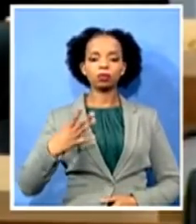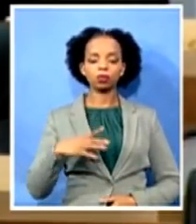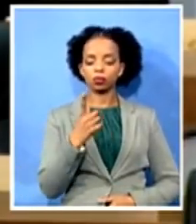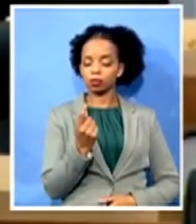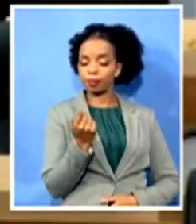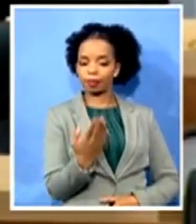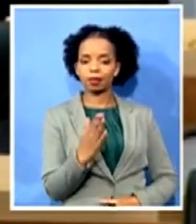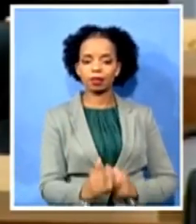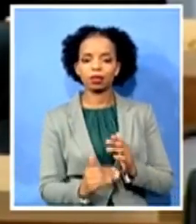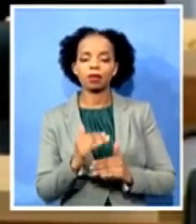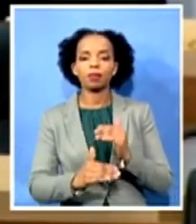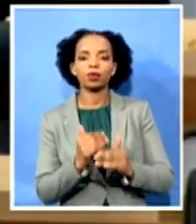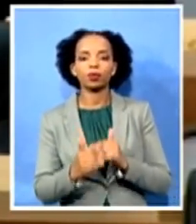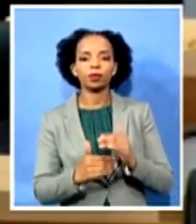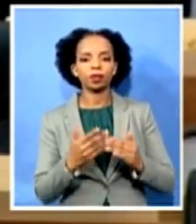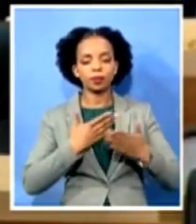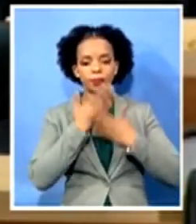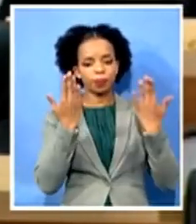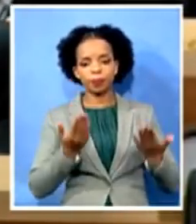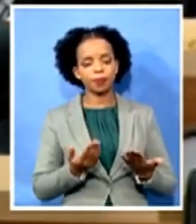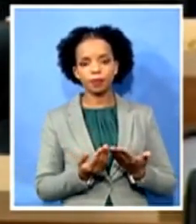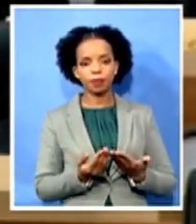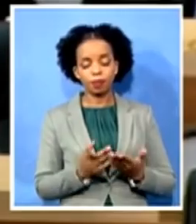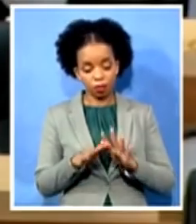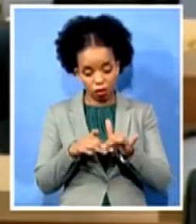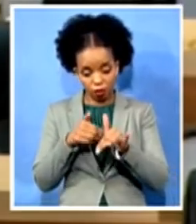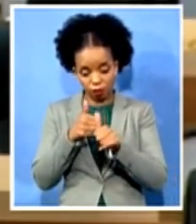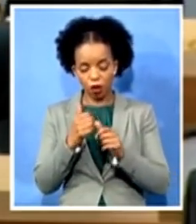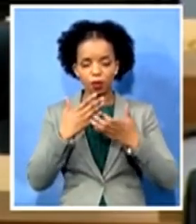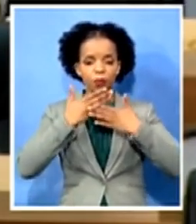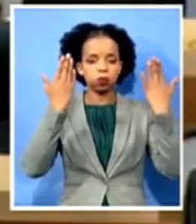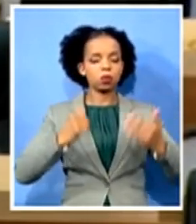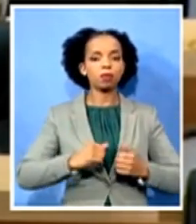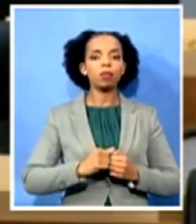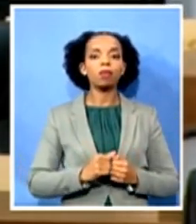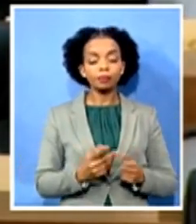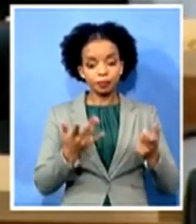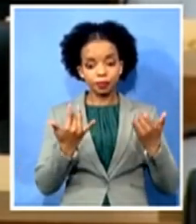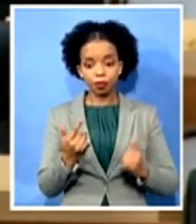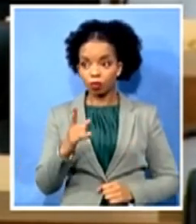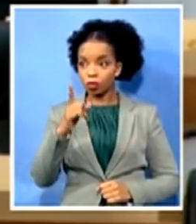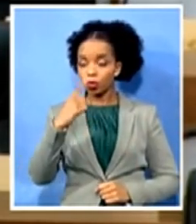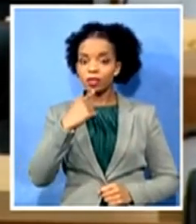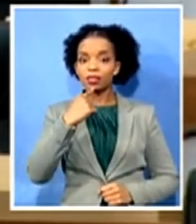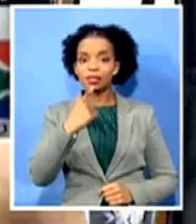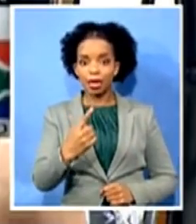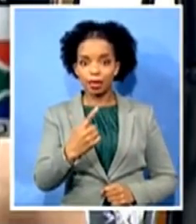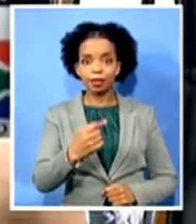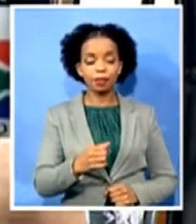having been followed. Now, you say you were assured by officials that this was lawful. Did you check